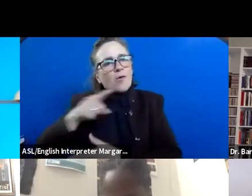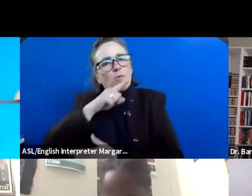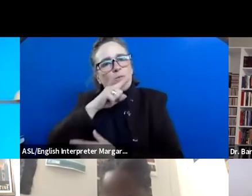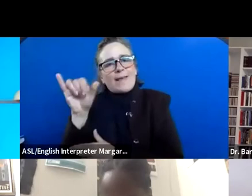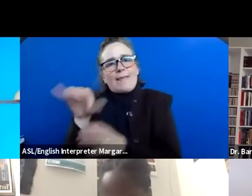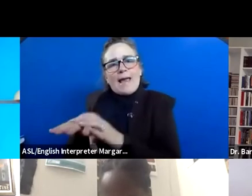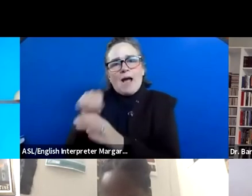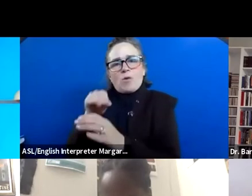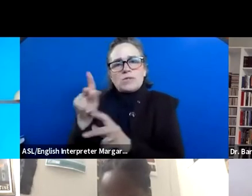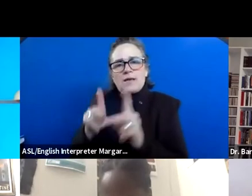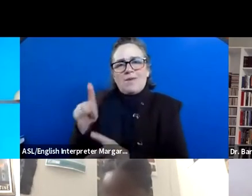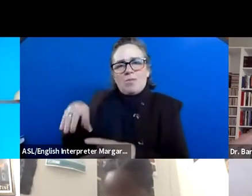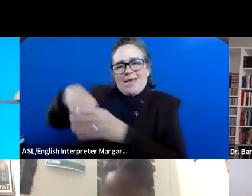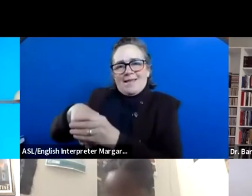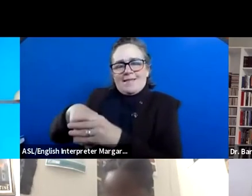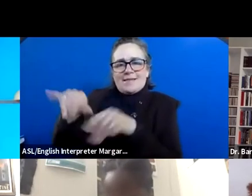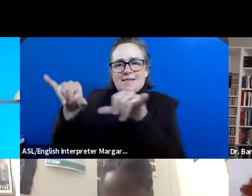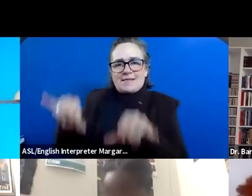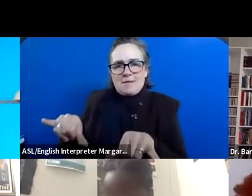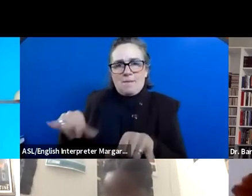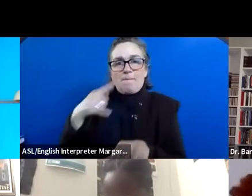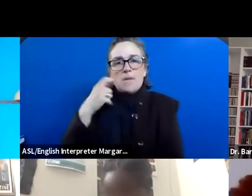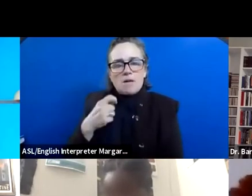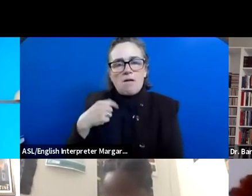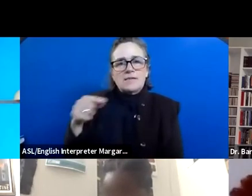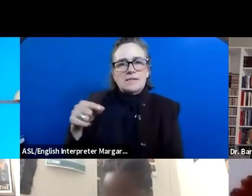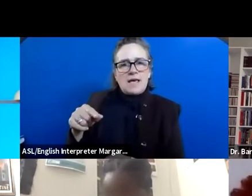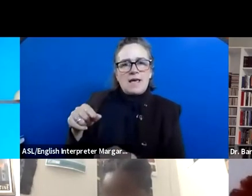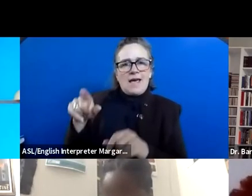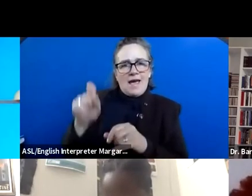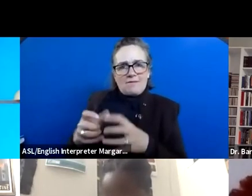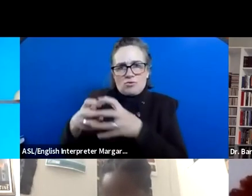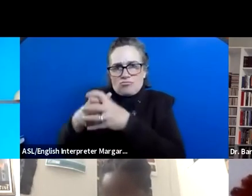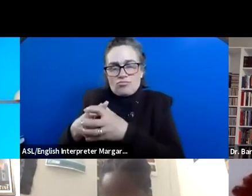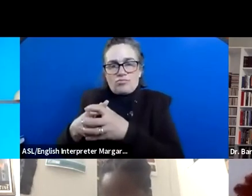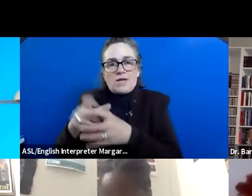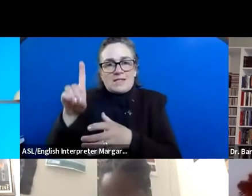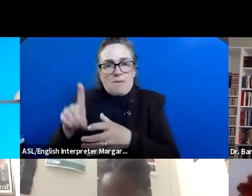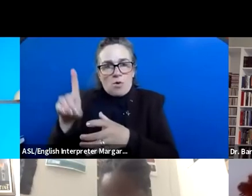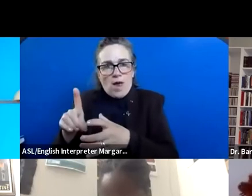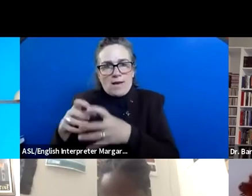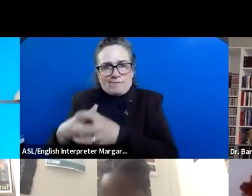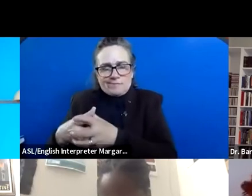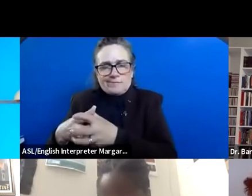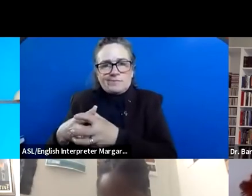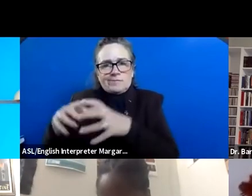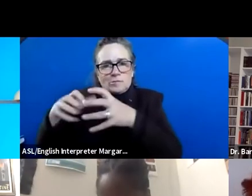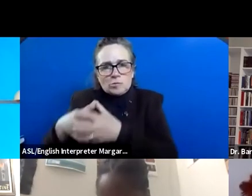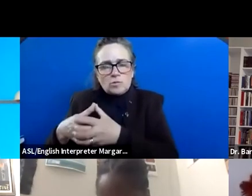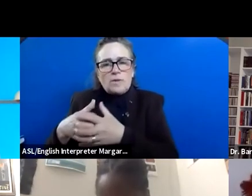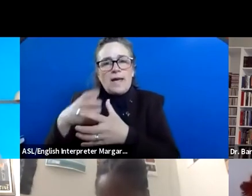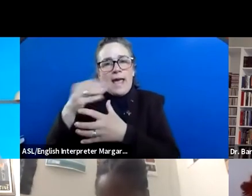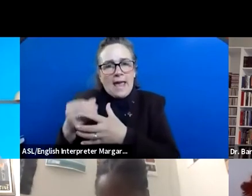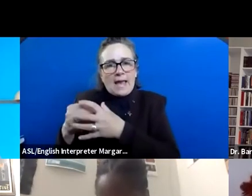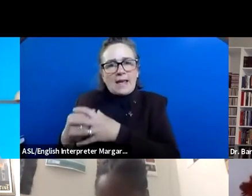That is, have to view the larger movement ecosystem as the home base, and the larger set